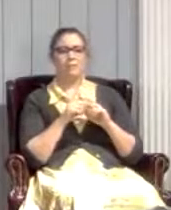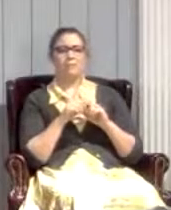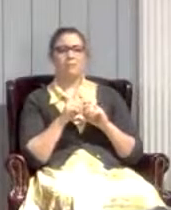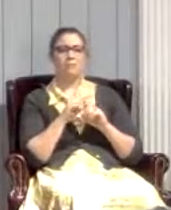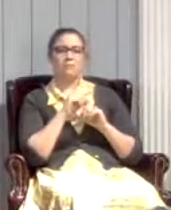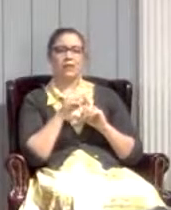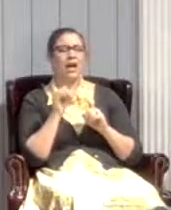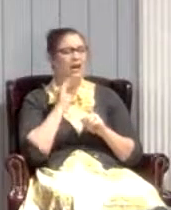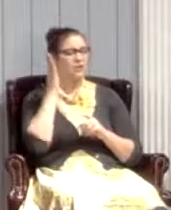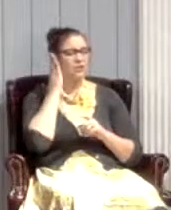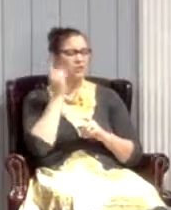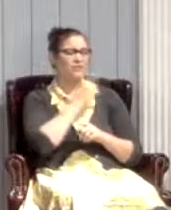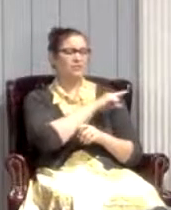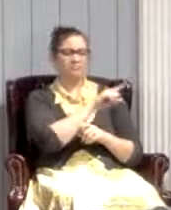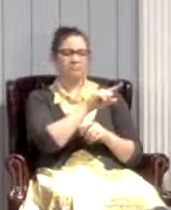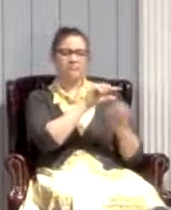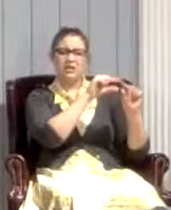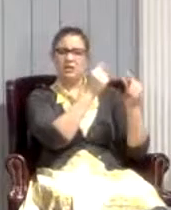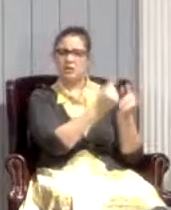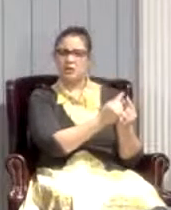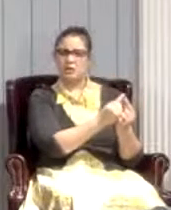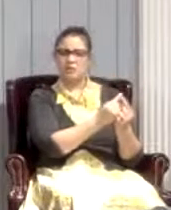them.